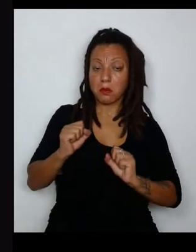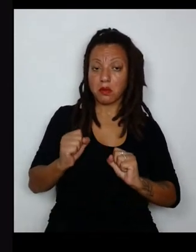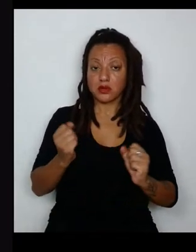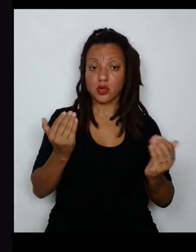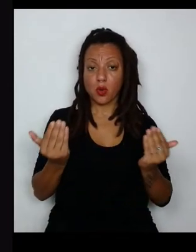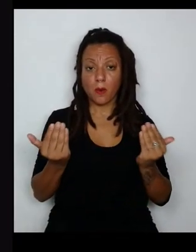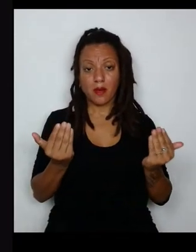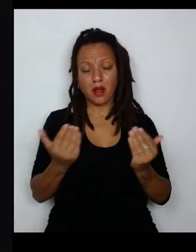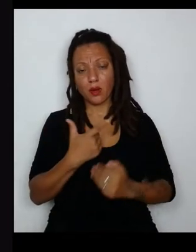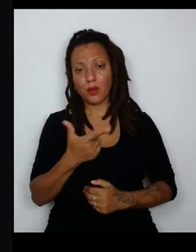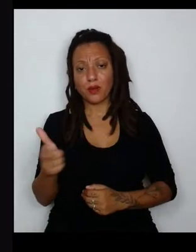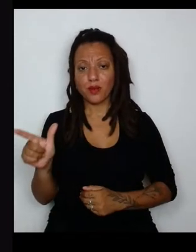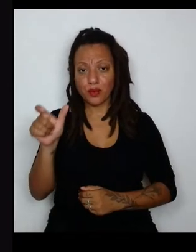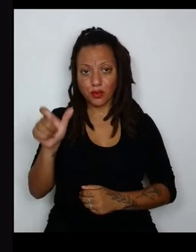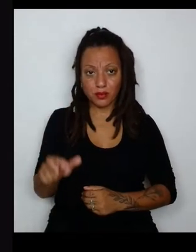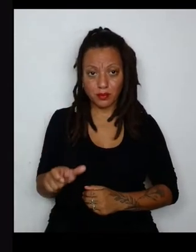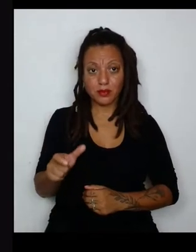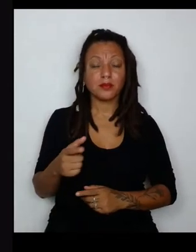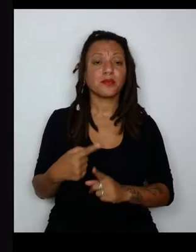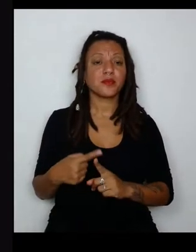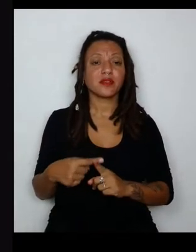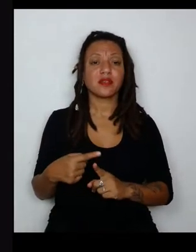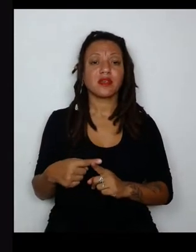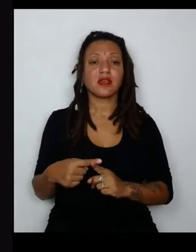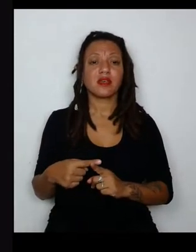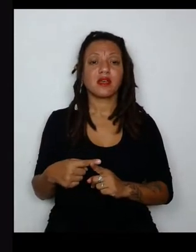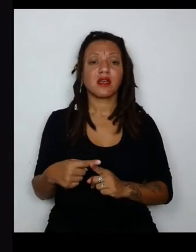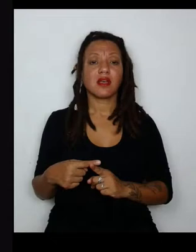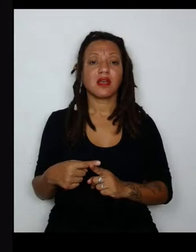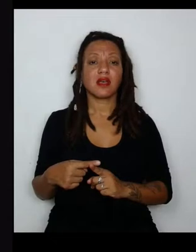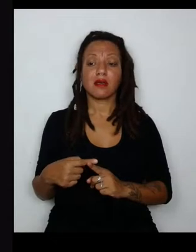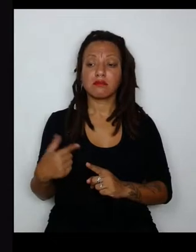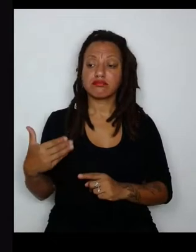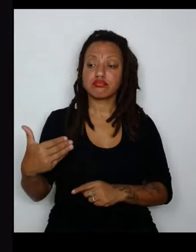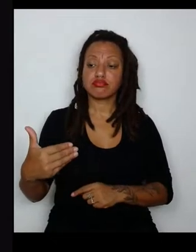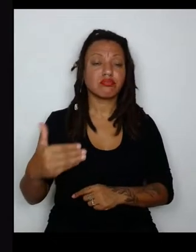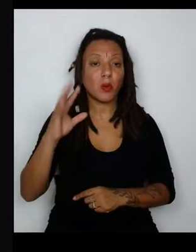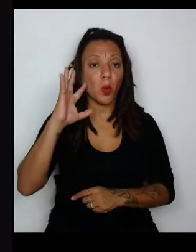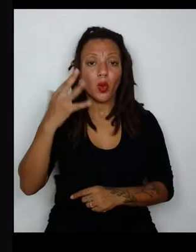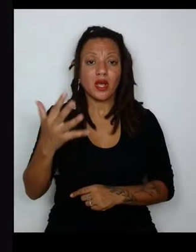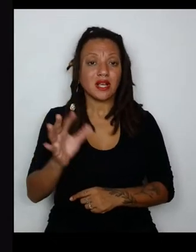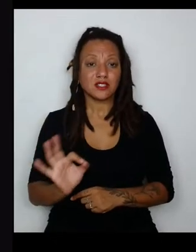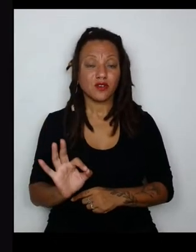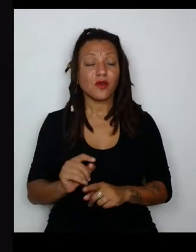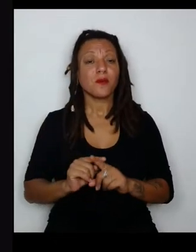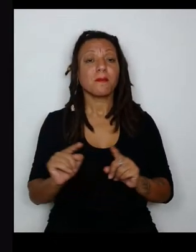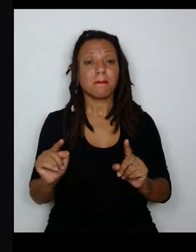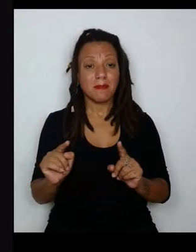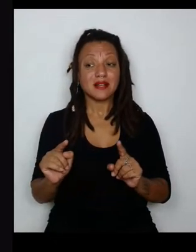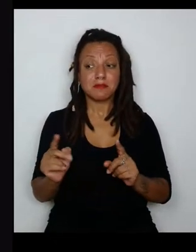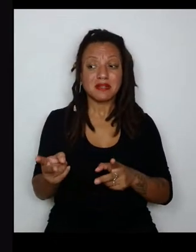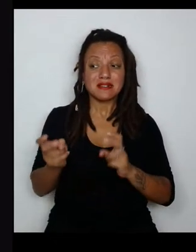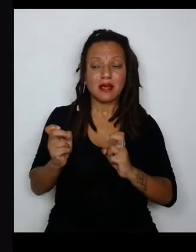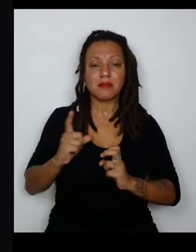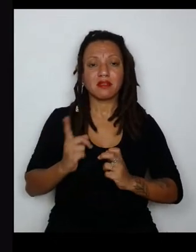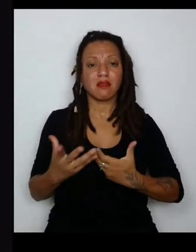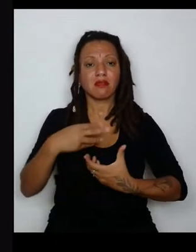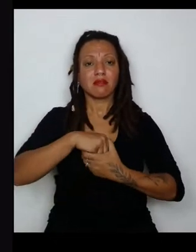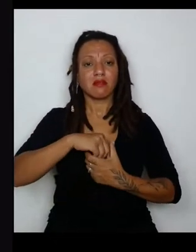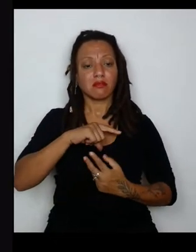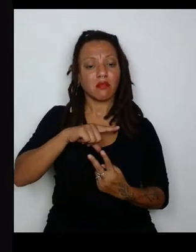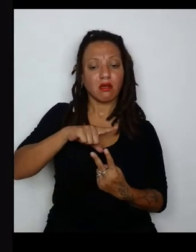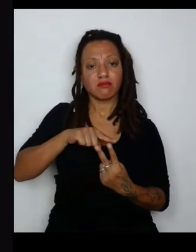of resolution but only the acknowledgment of contradiction and one's personal and subjective